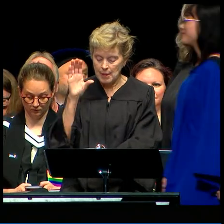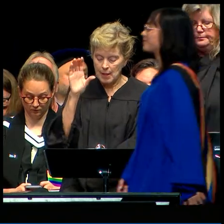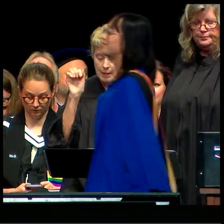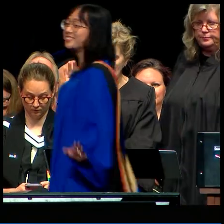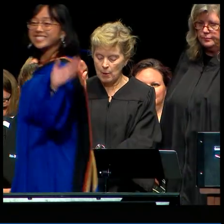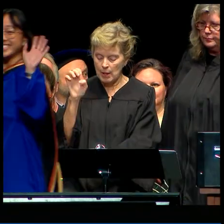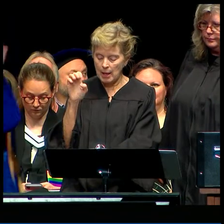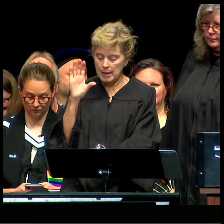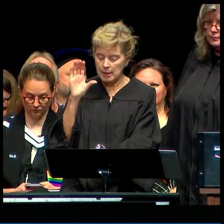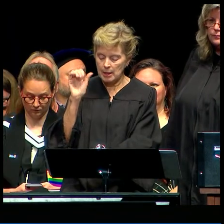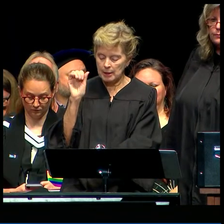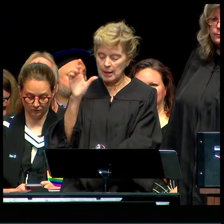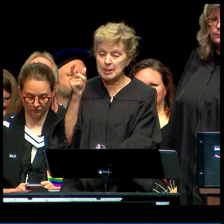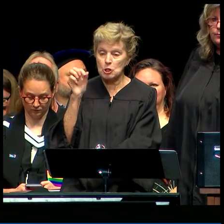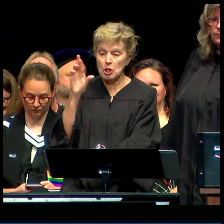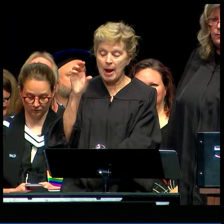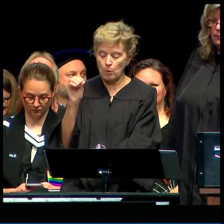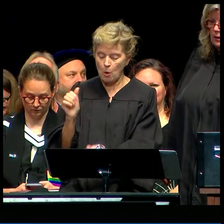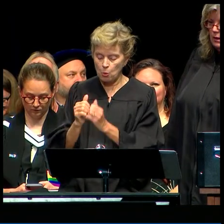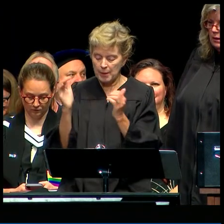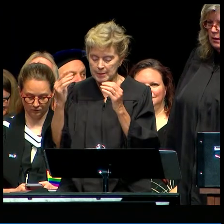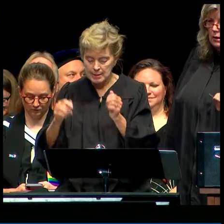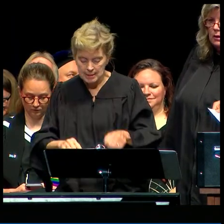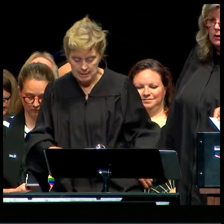Caroline Cachero, with distinction.